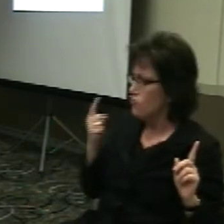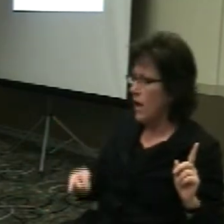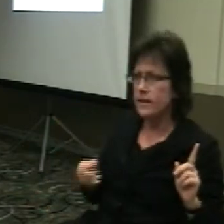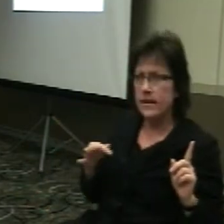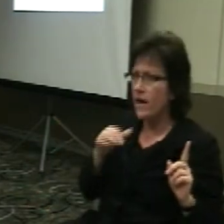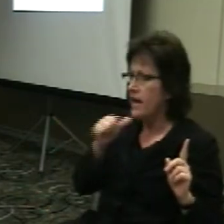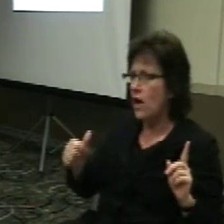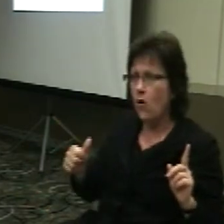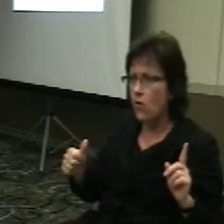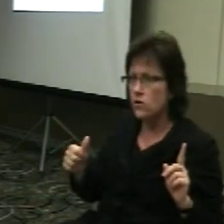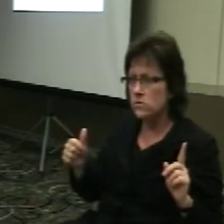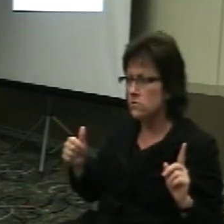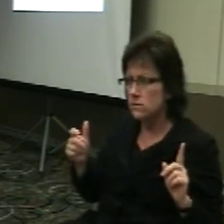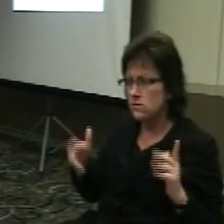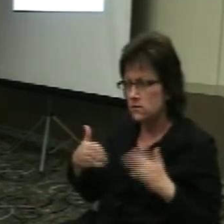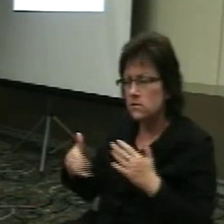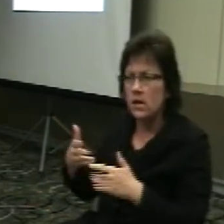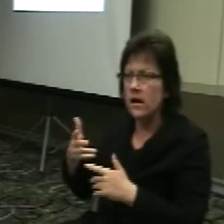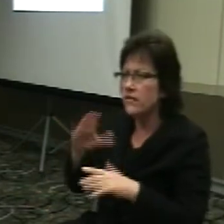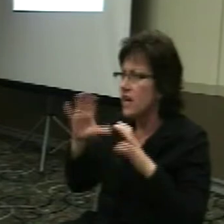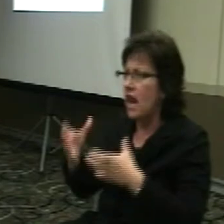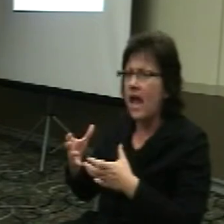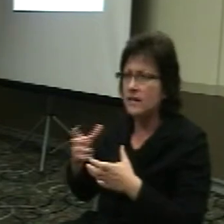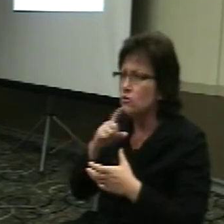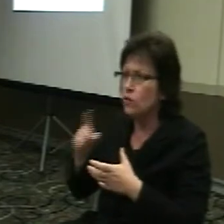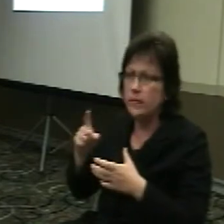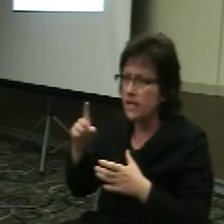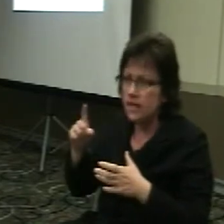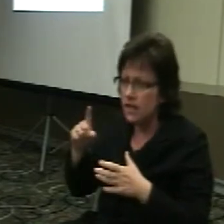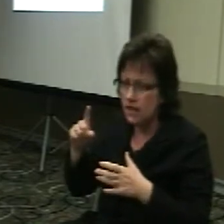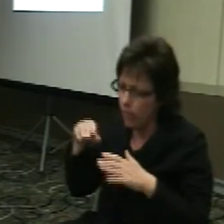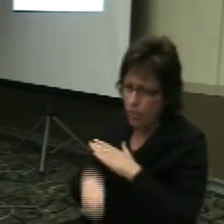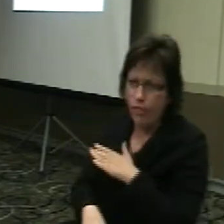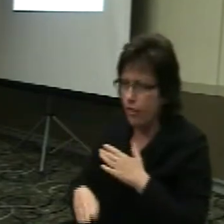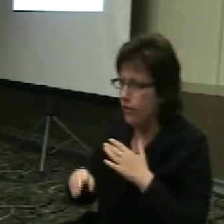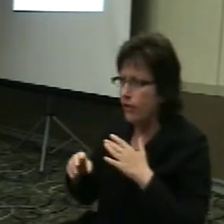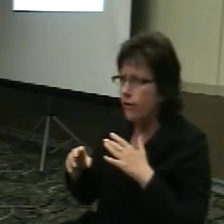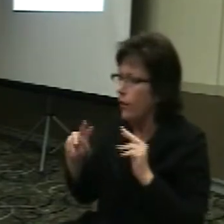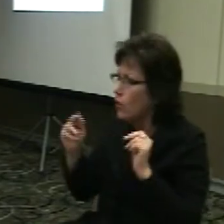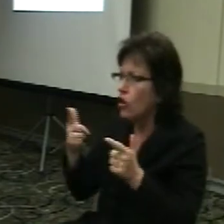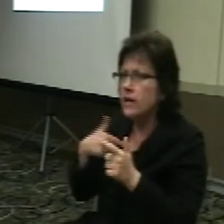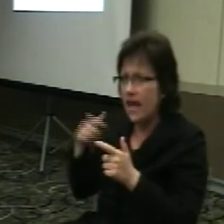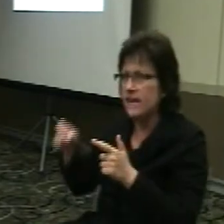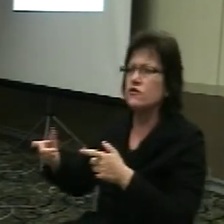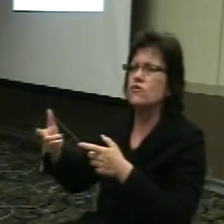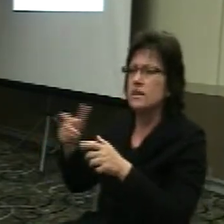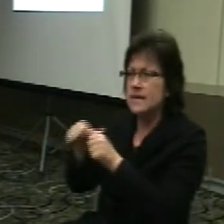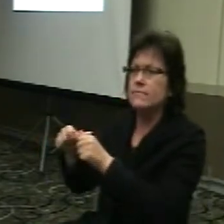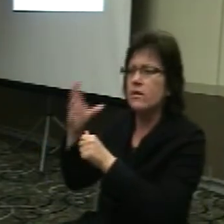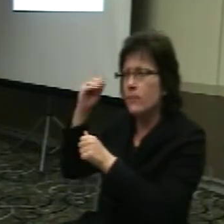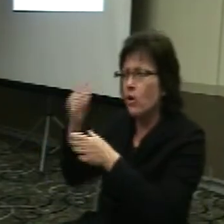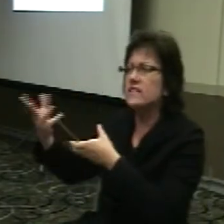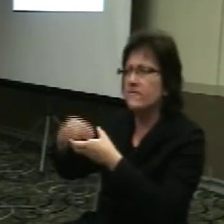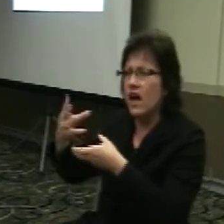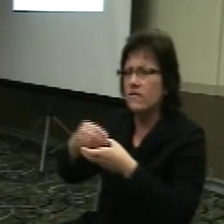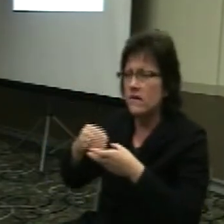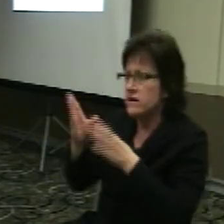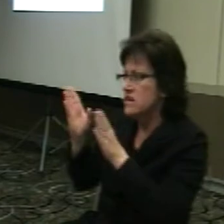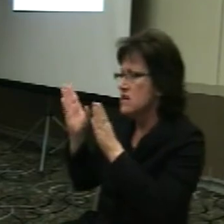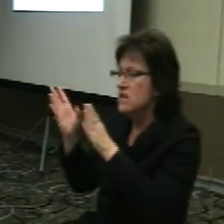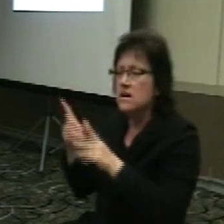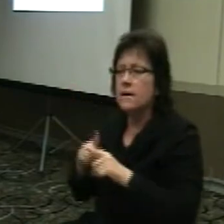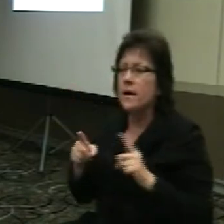south. All right? I've got to keep those boys involved. All right? But they may not be aware that